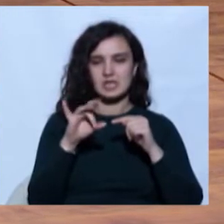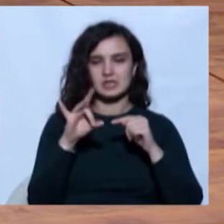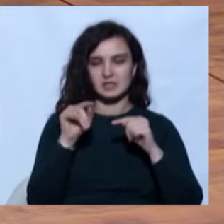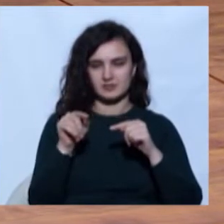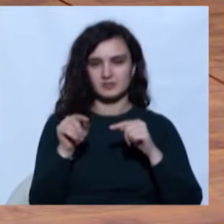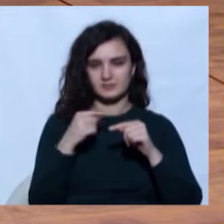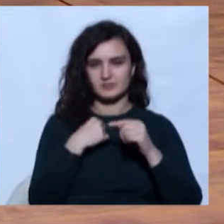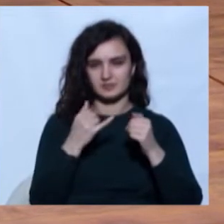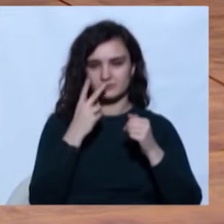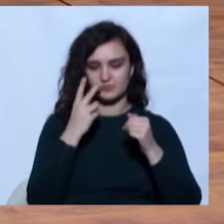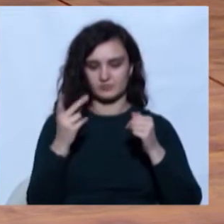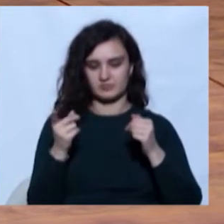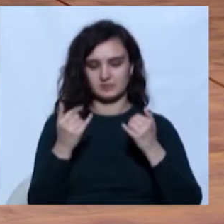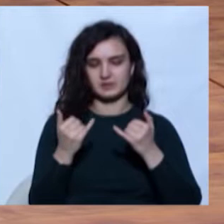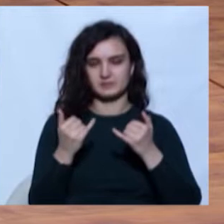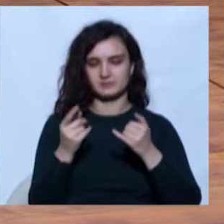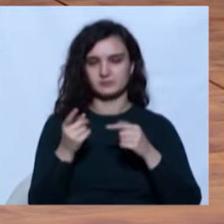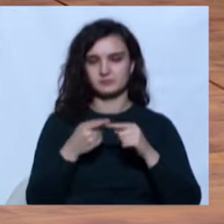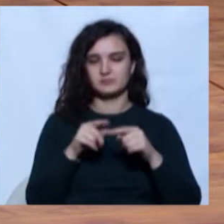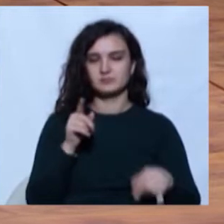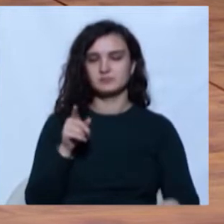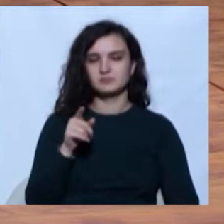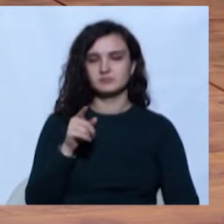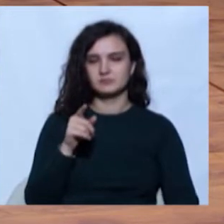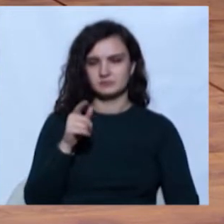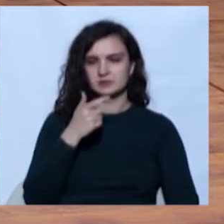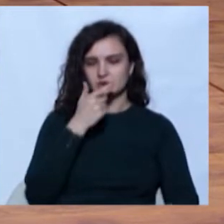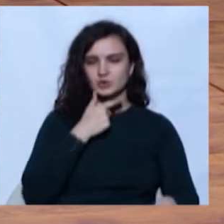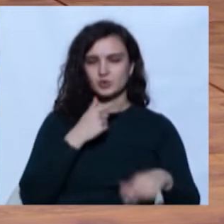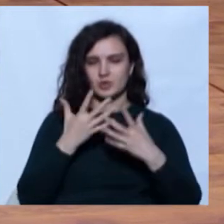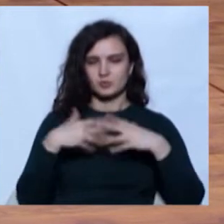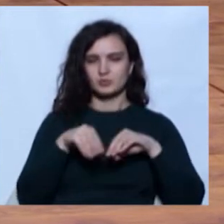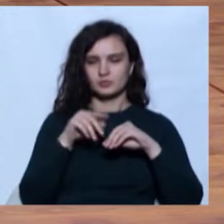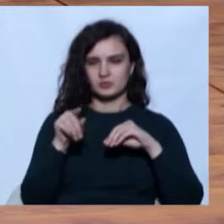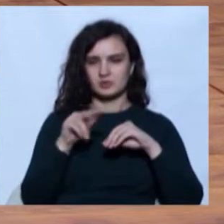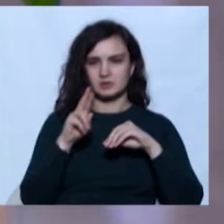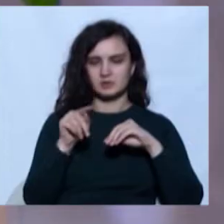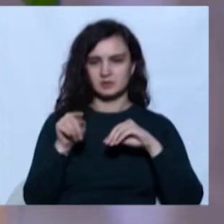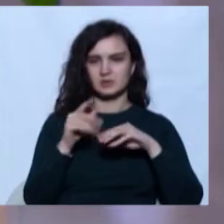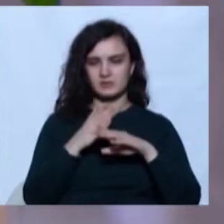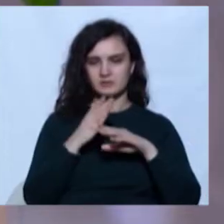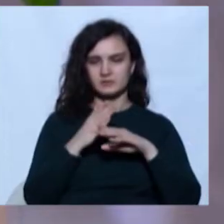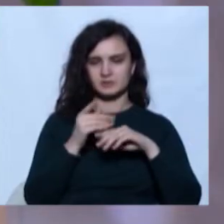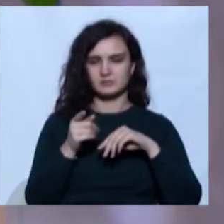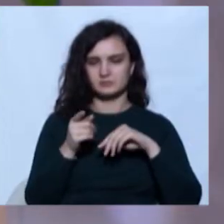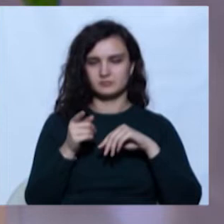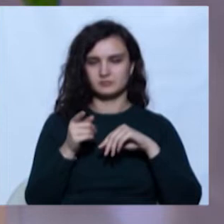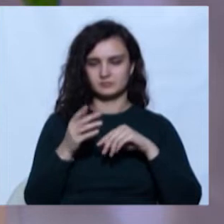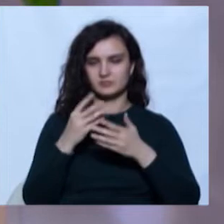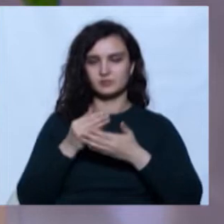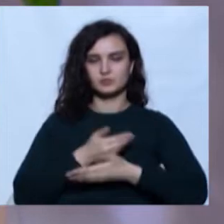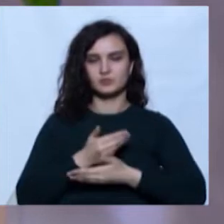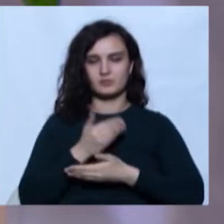we are looking at this one. He comes from an aristocratic background and he had personal success in his